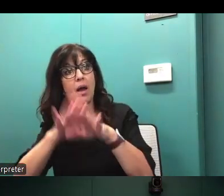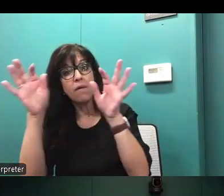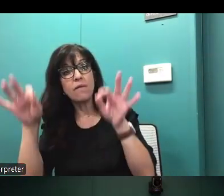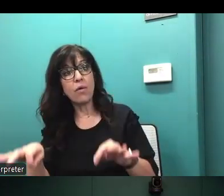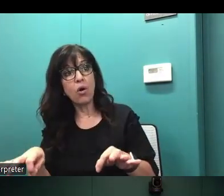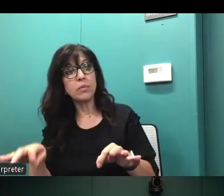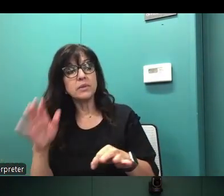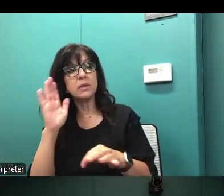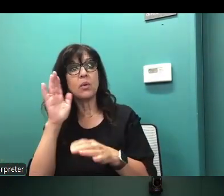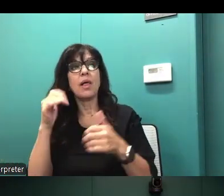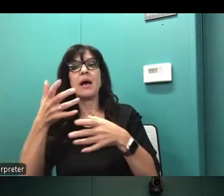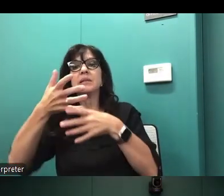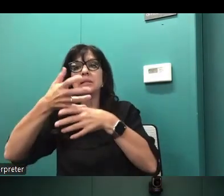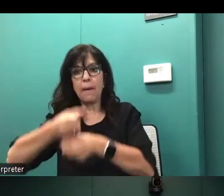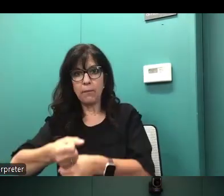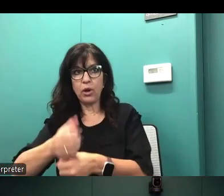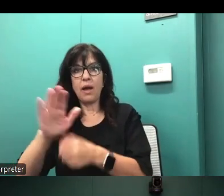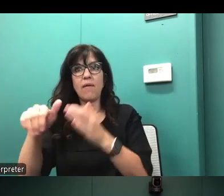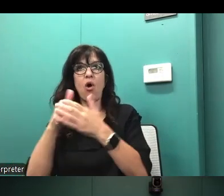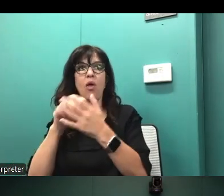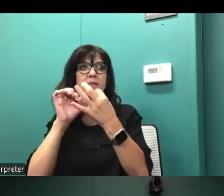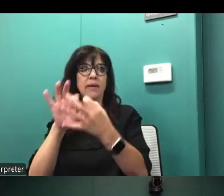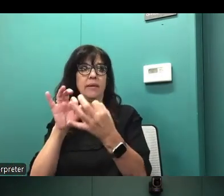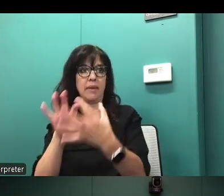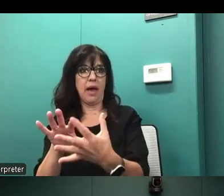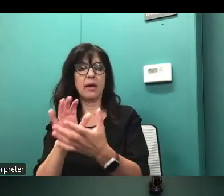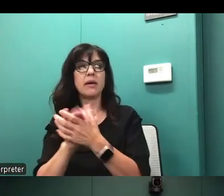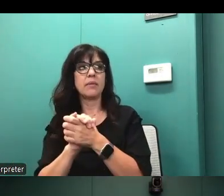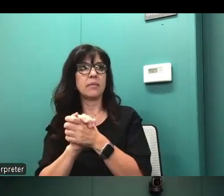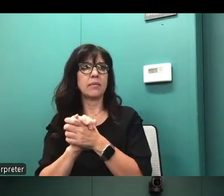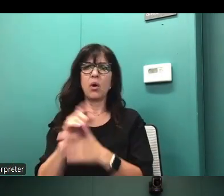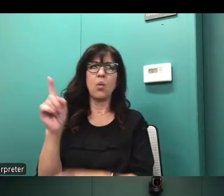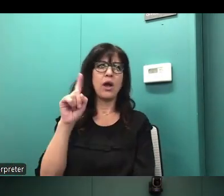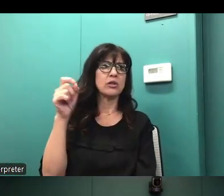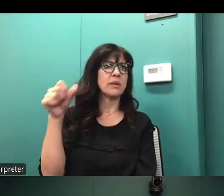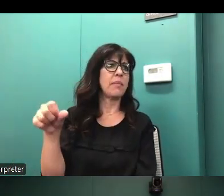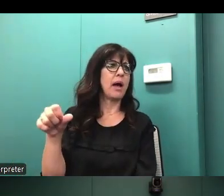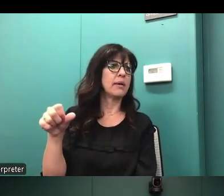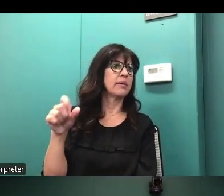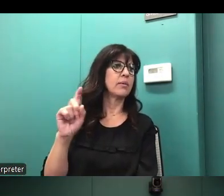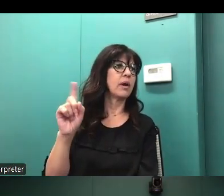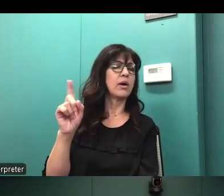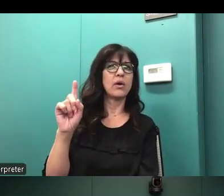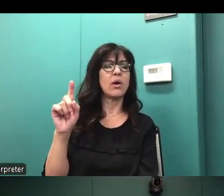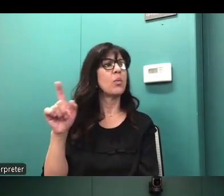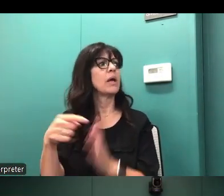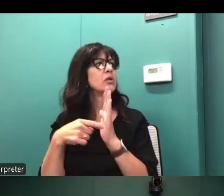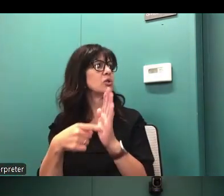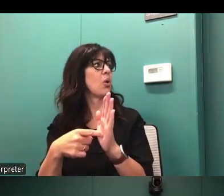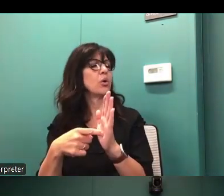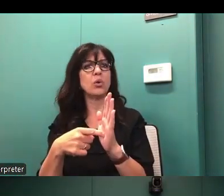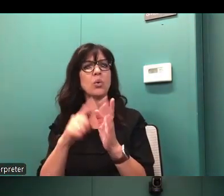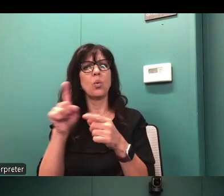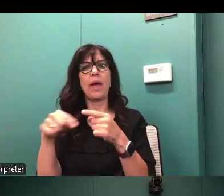that will do a summary of all the feedback. Yeah. Yeah. Where's the So- button? It's, What's that? we Where- can show you when it's in Okay.